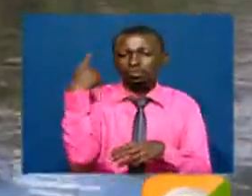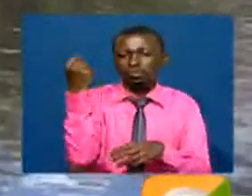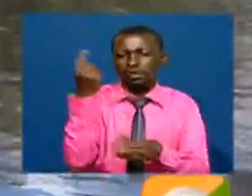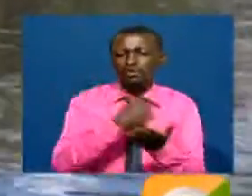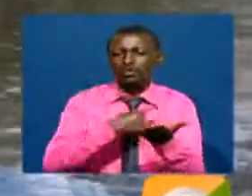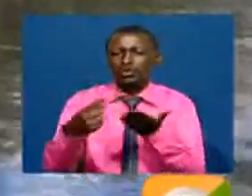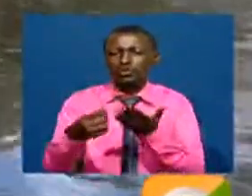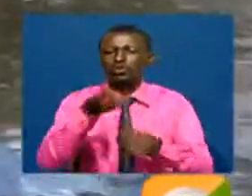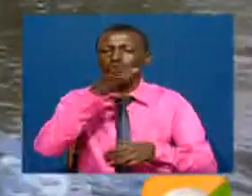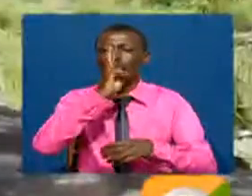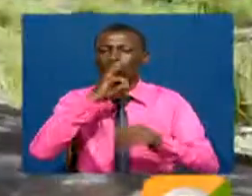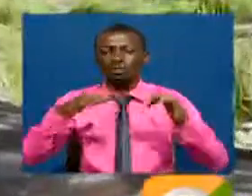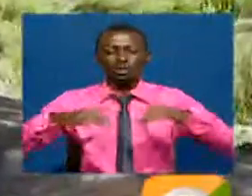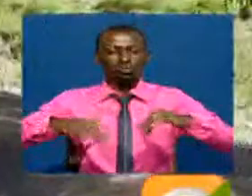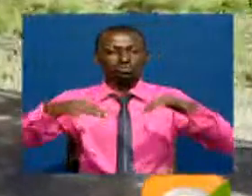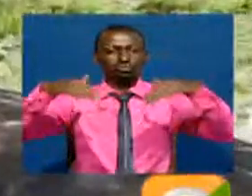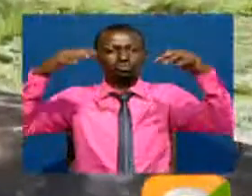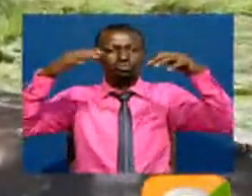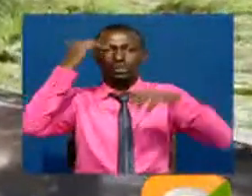rainfall witnessed in the area.